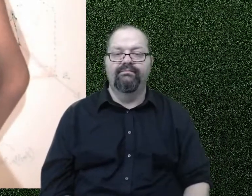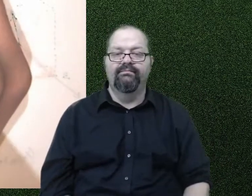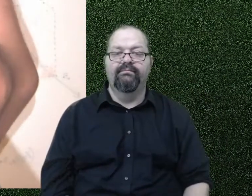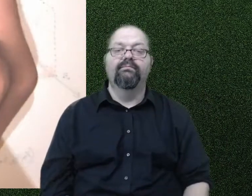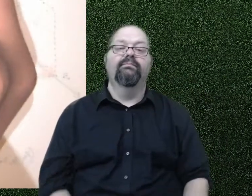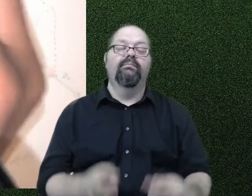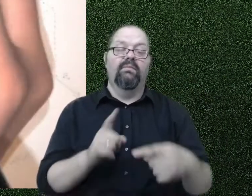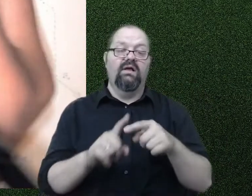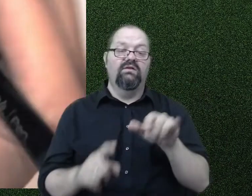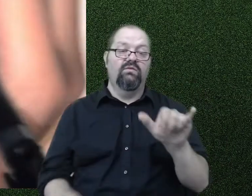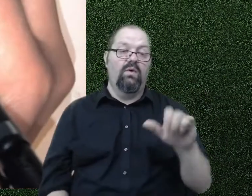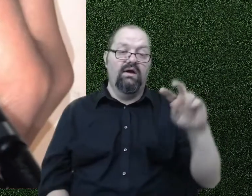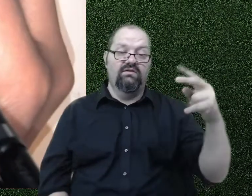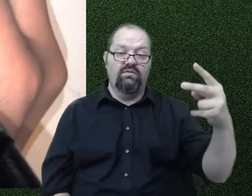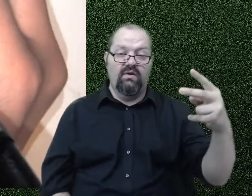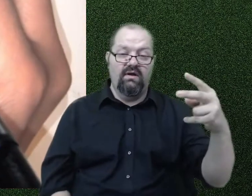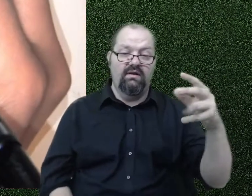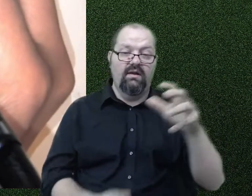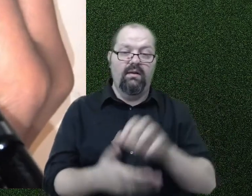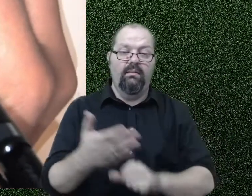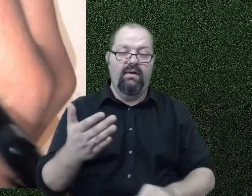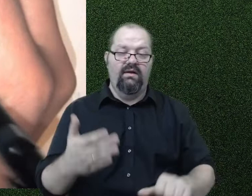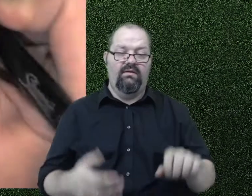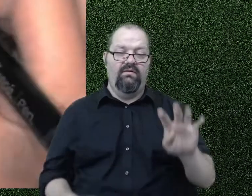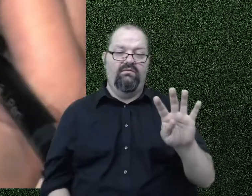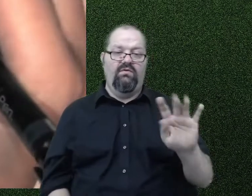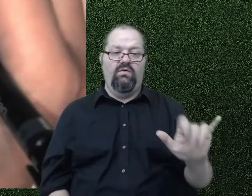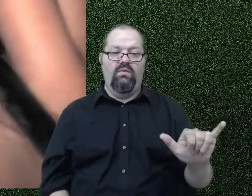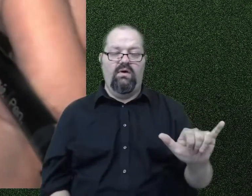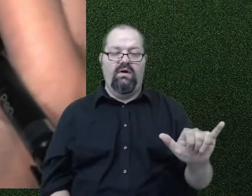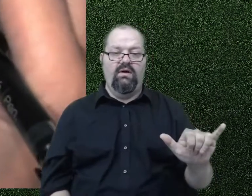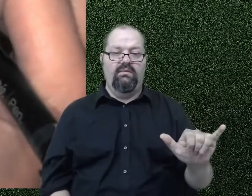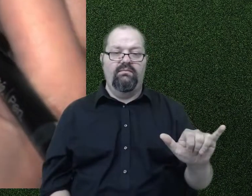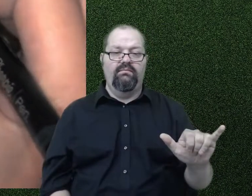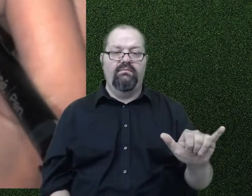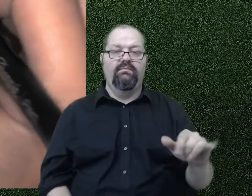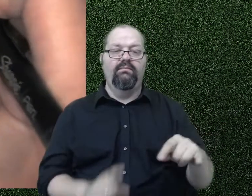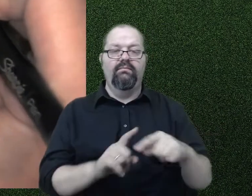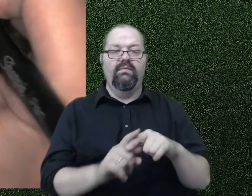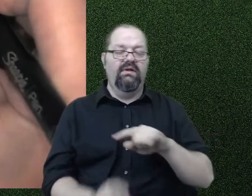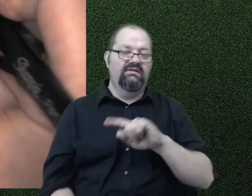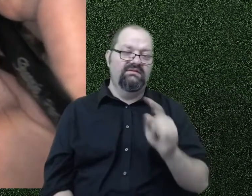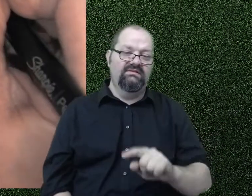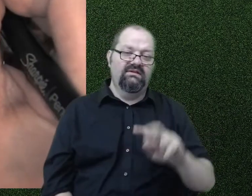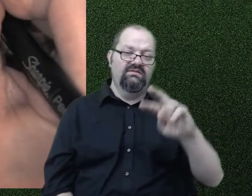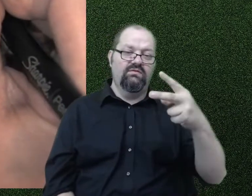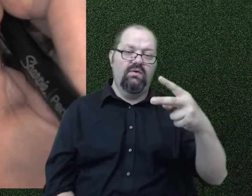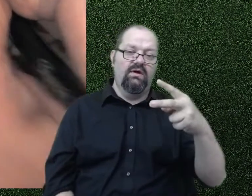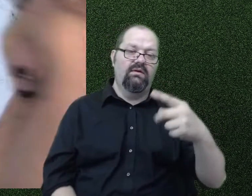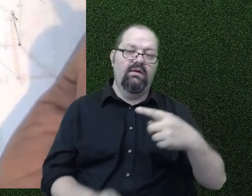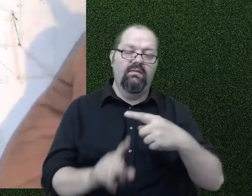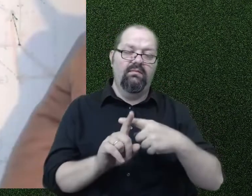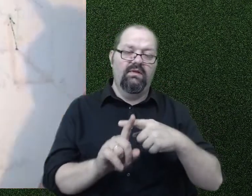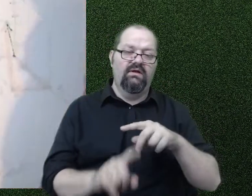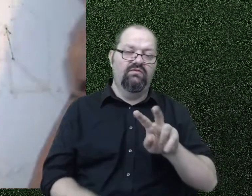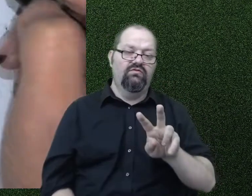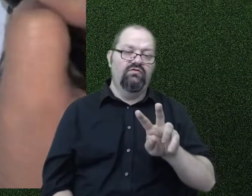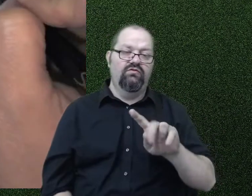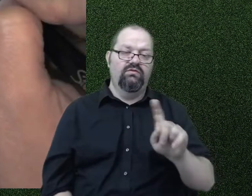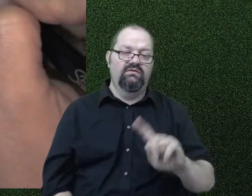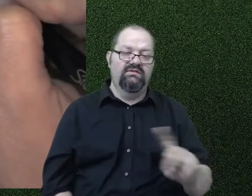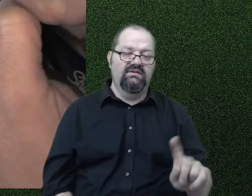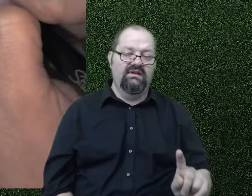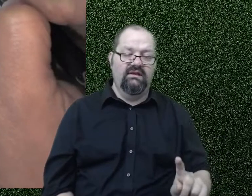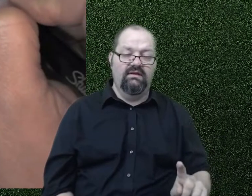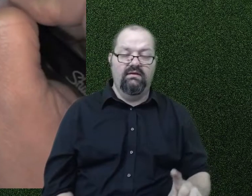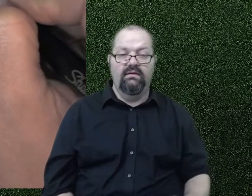plus y squared minus 4y plus z squared plus 2z